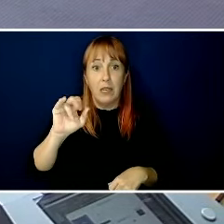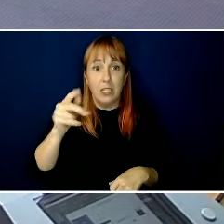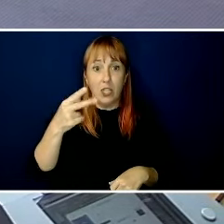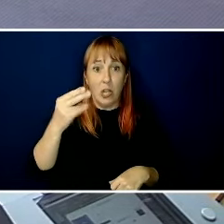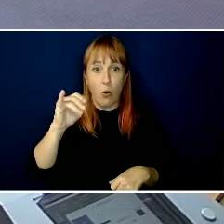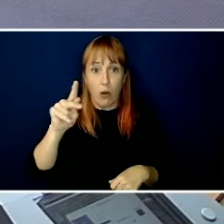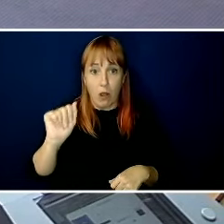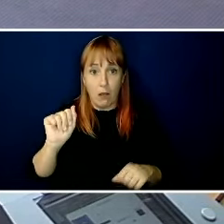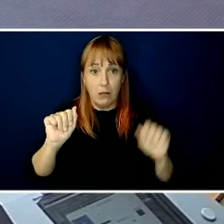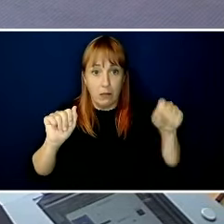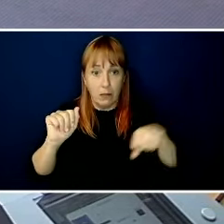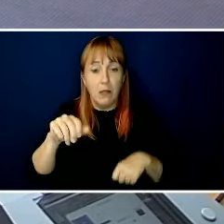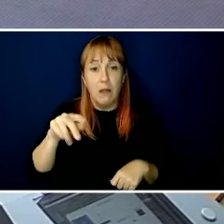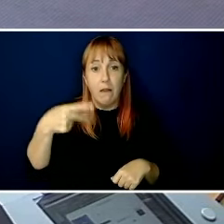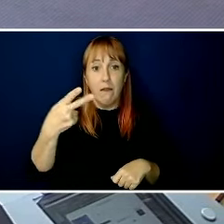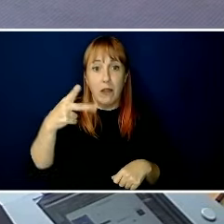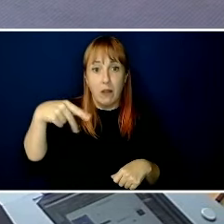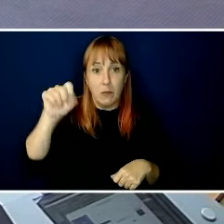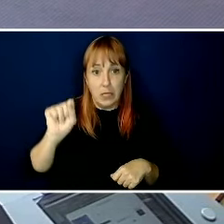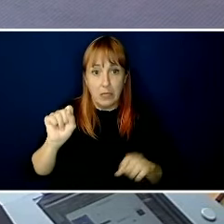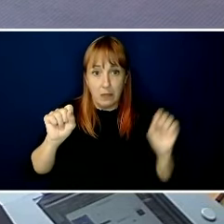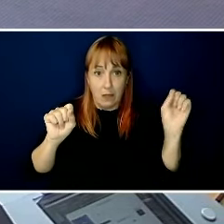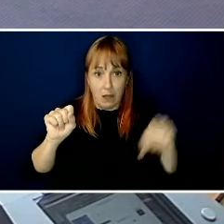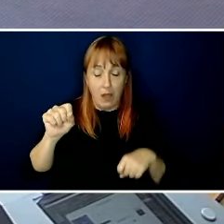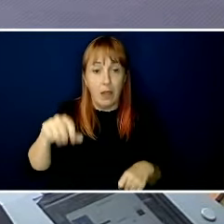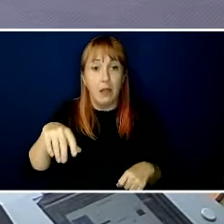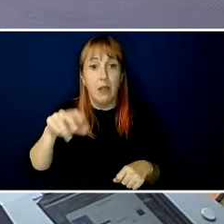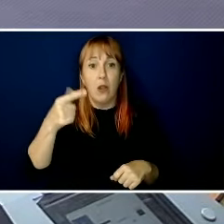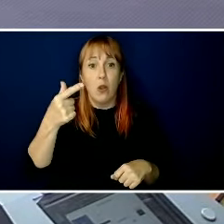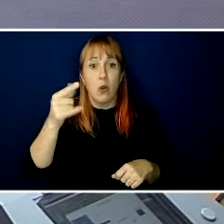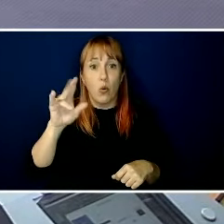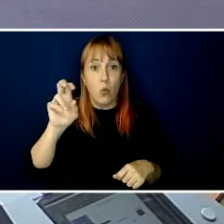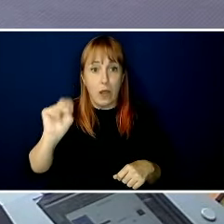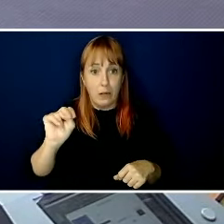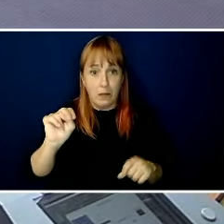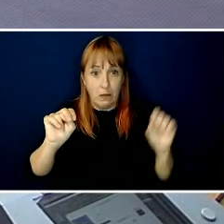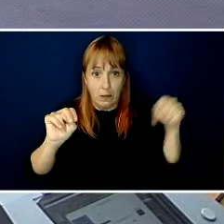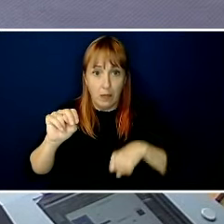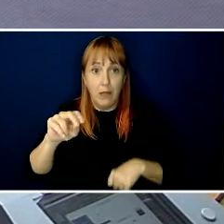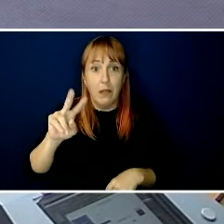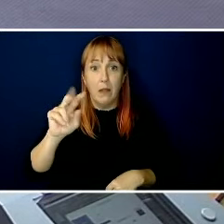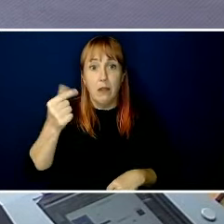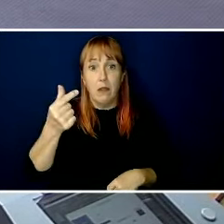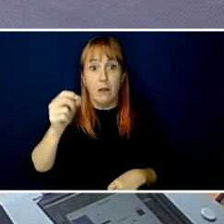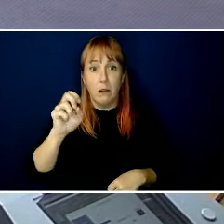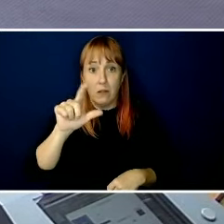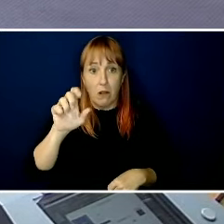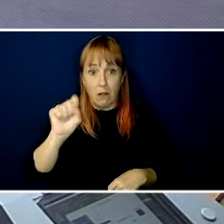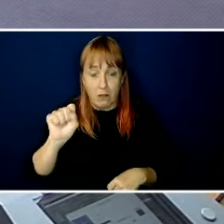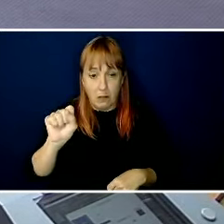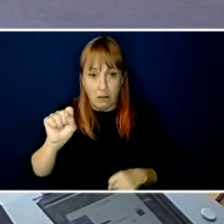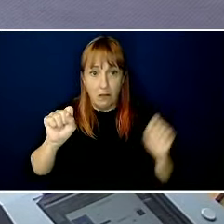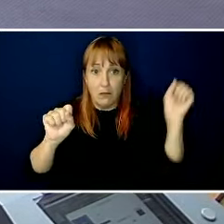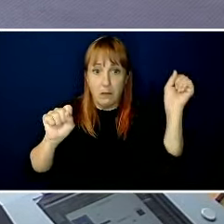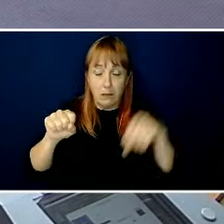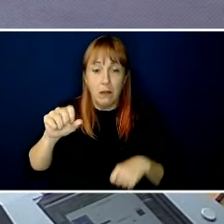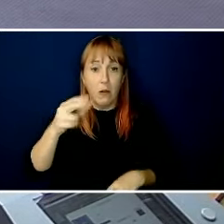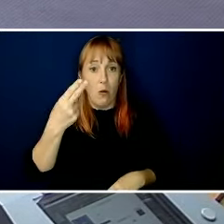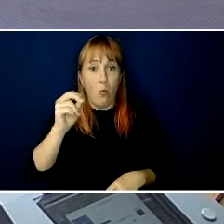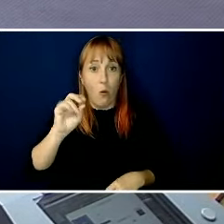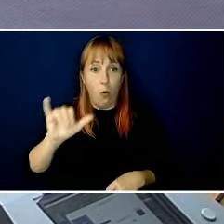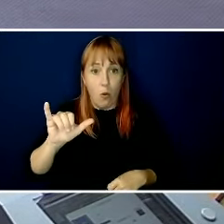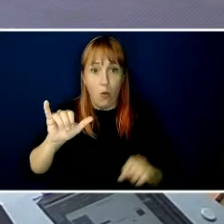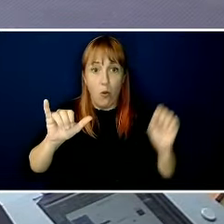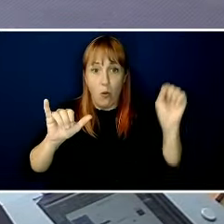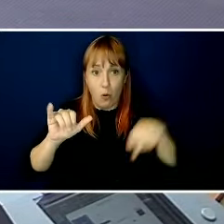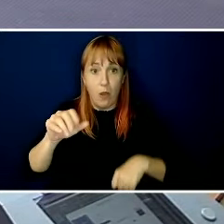Aye. Councillor Phillips? Aye. Councillor Gwynn? Aye. Councillor Gonzalez? Aye. Councillor Hoy? Aye.